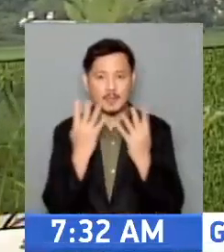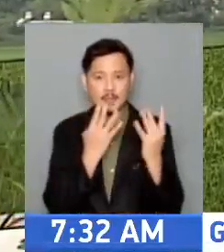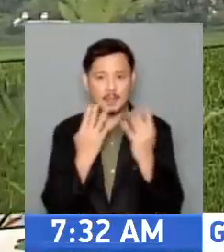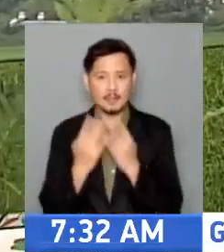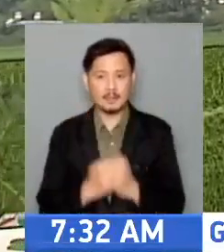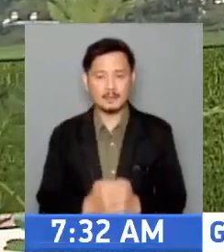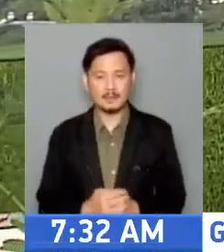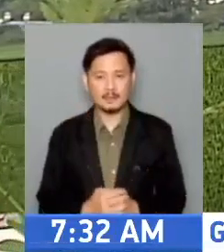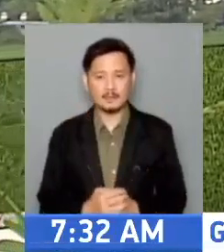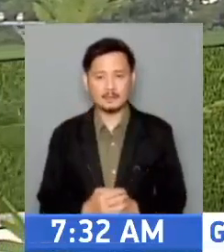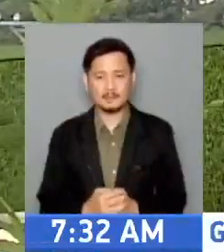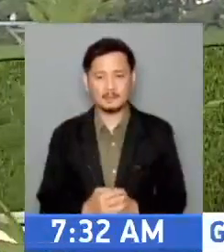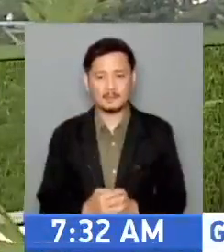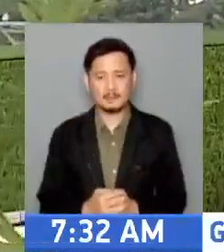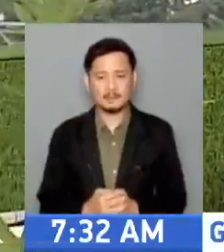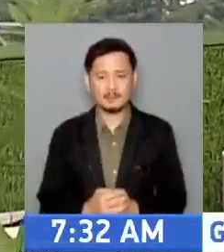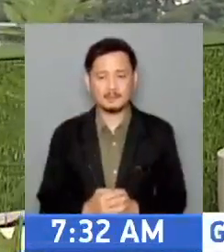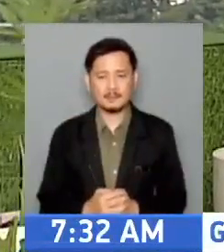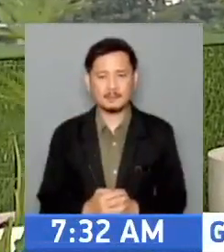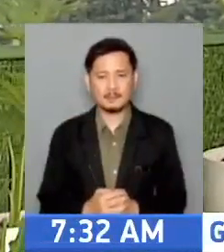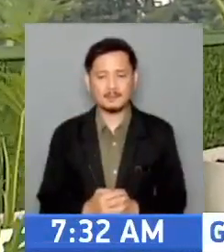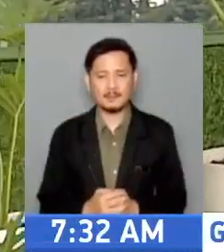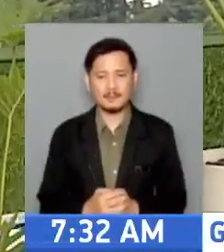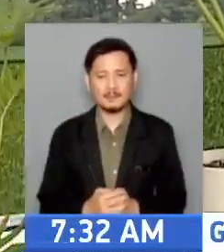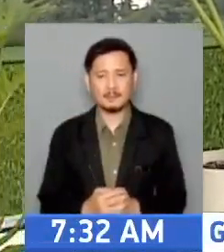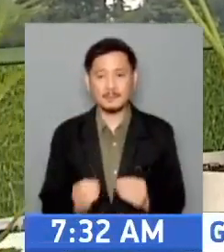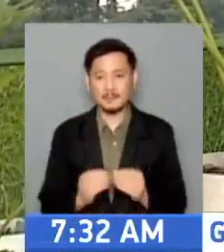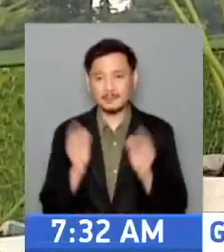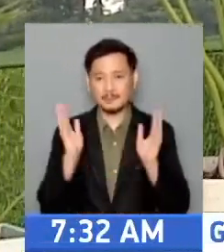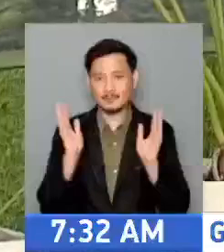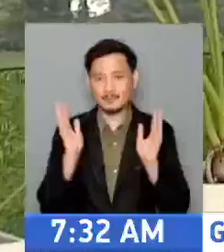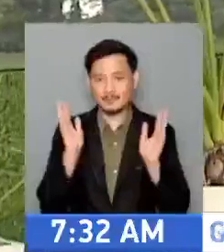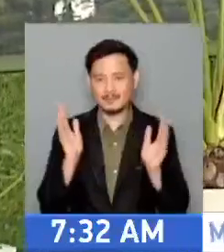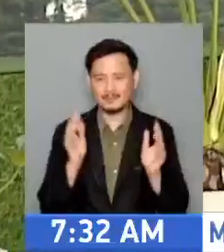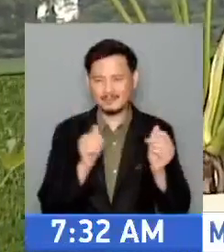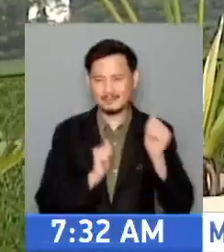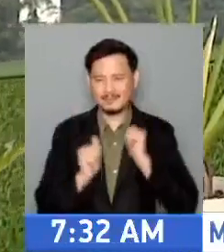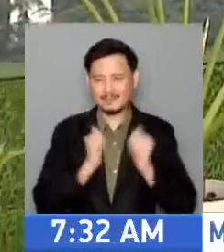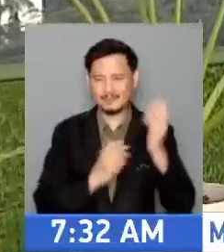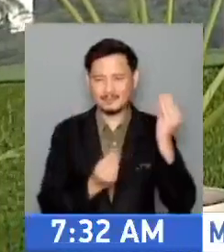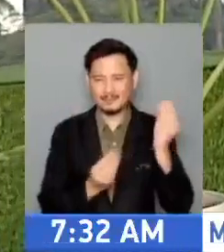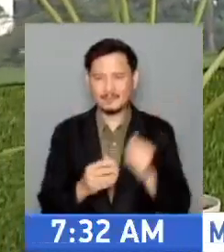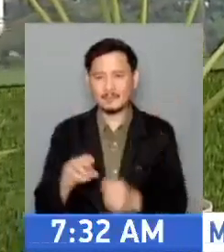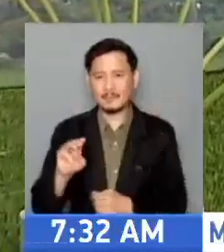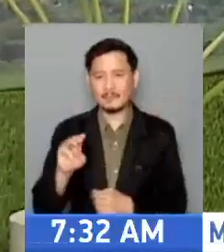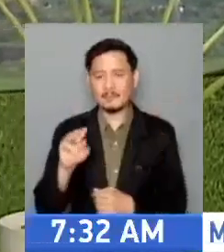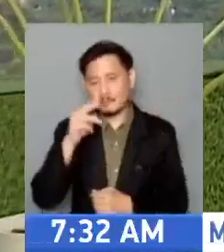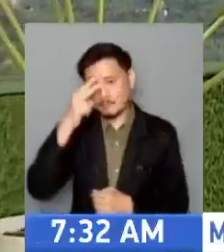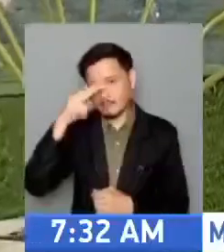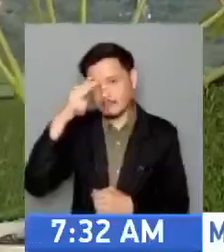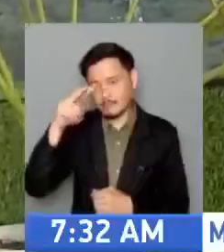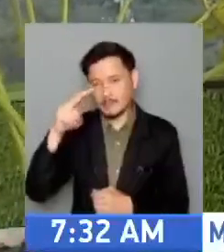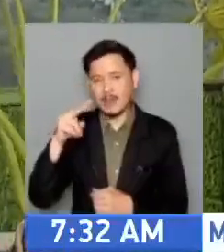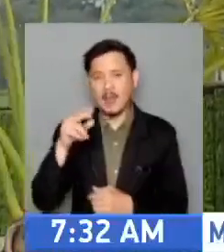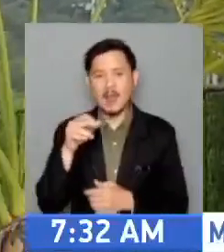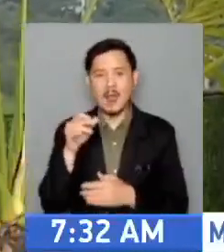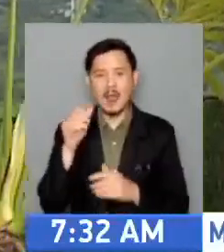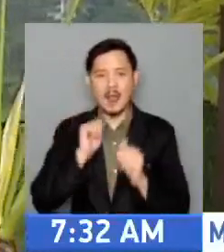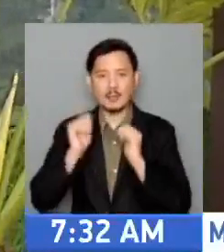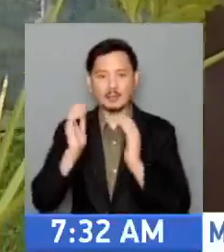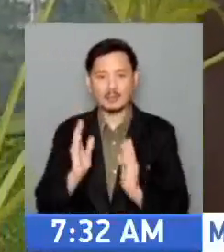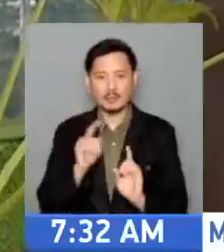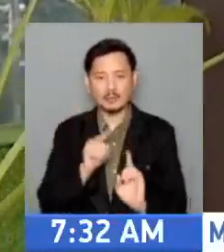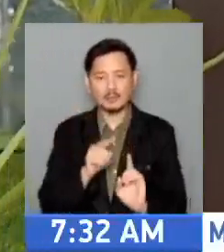Samantalang throwback chika naman tayo mga kapuso, ni-recreate ni Mexican actress Thalia ang isa sa all-time favorite characters